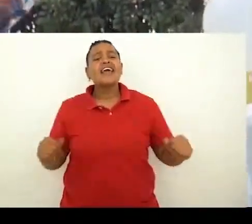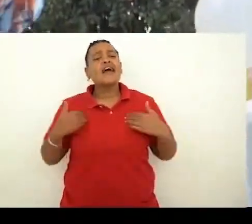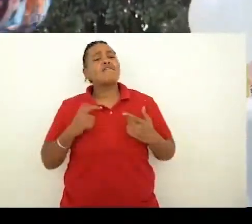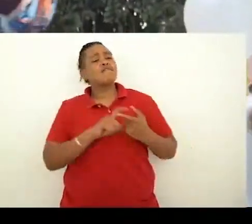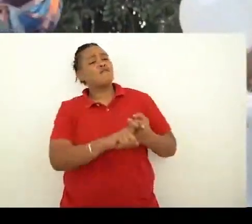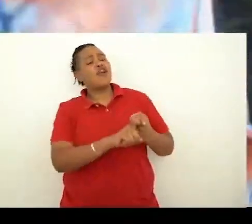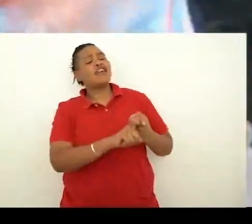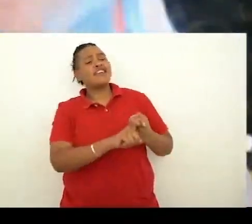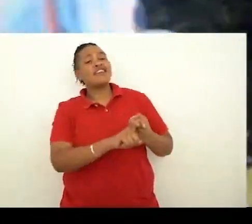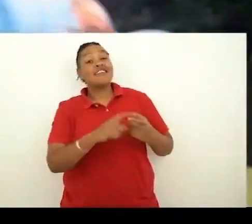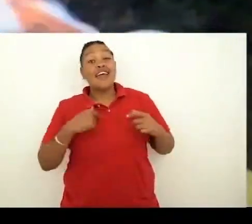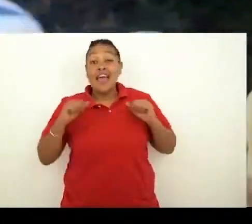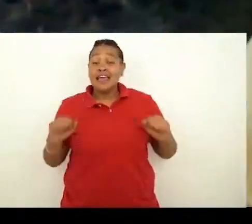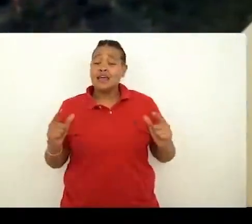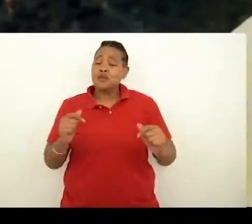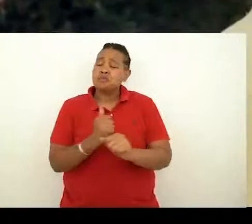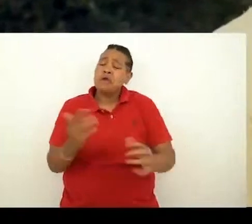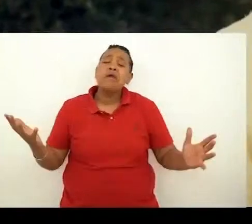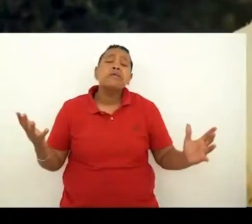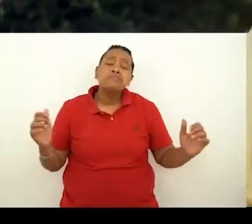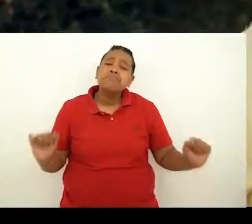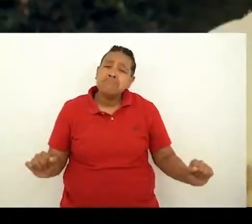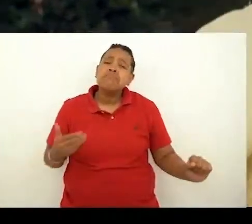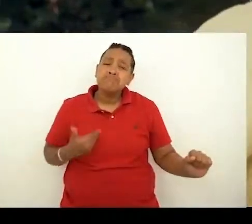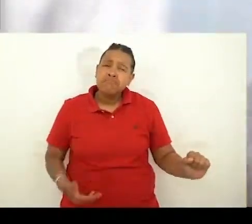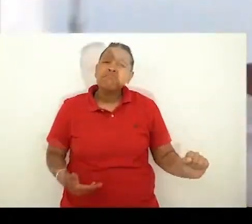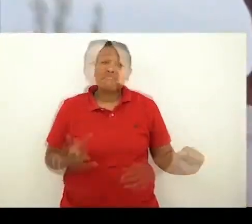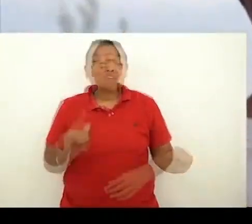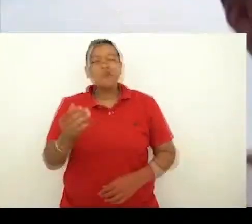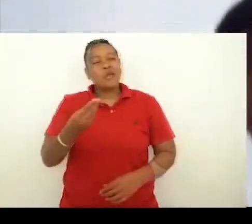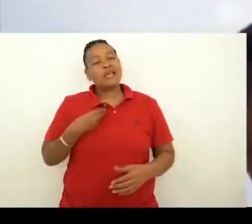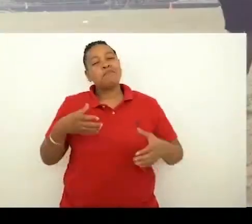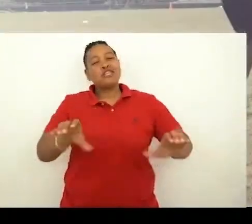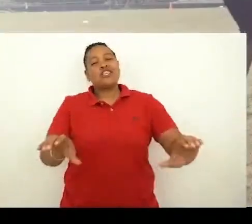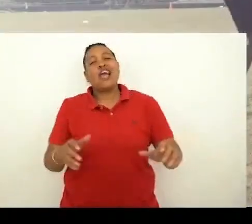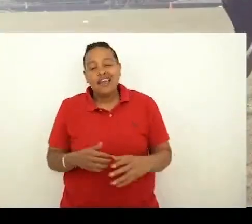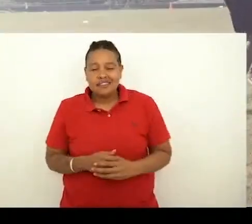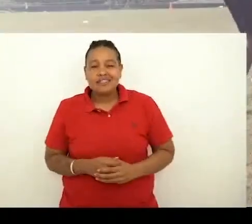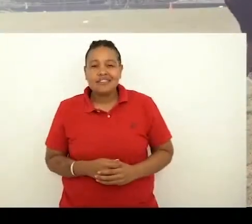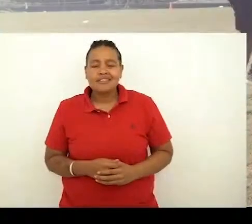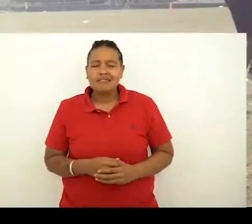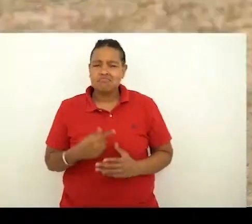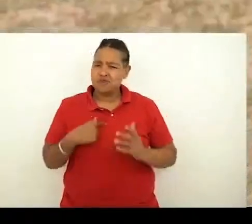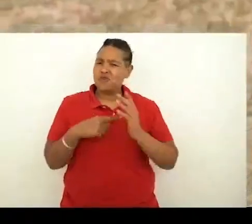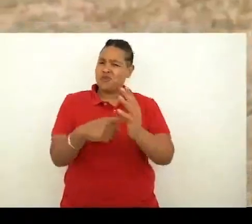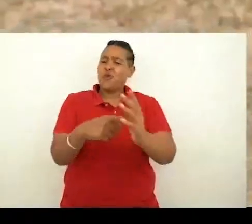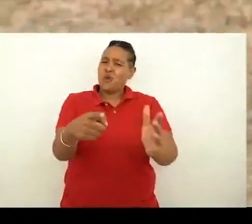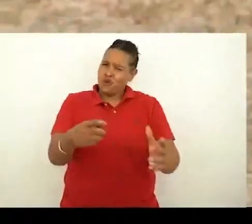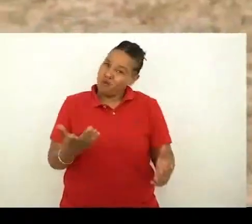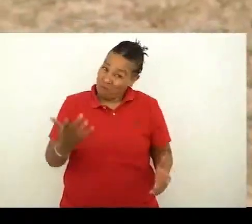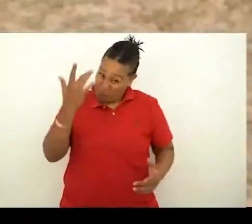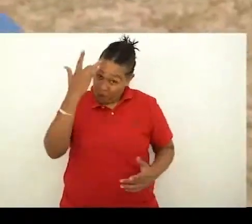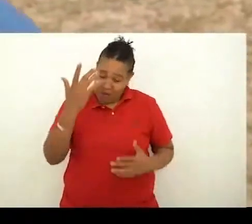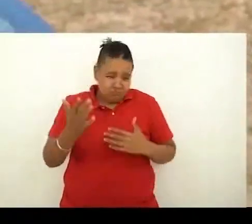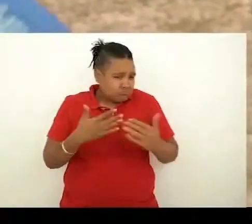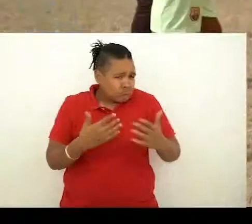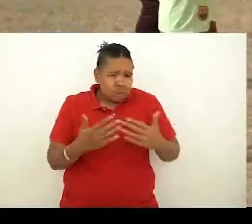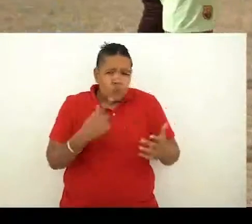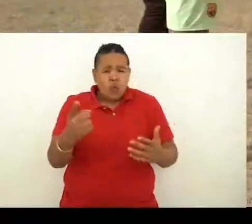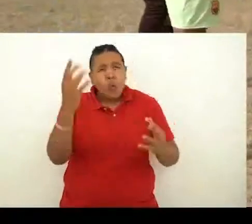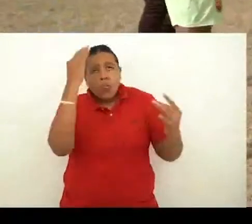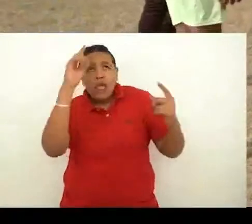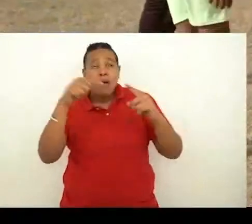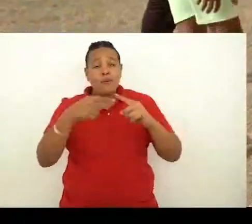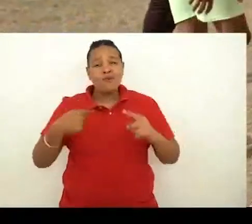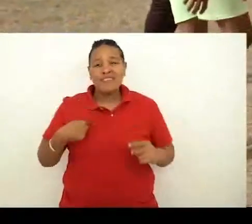can have friends. I can do anything, really. So give me a chance. Let me show you. Because no matter